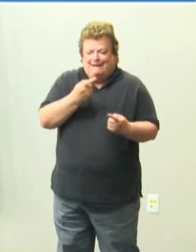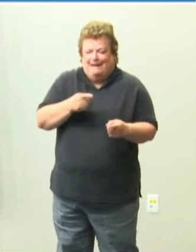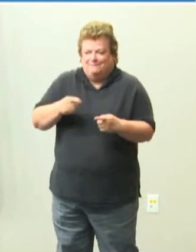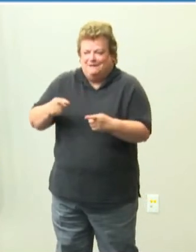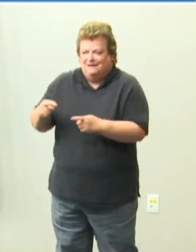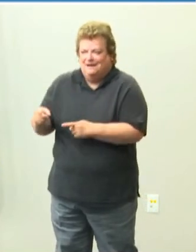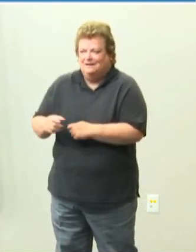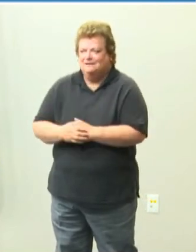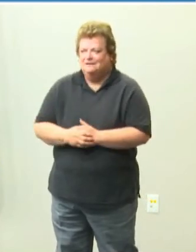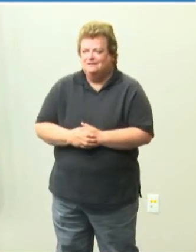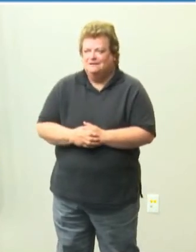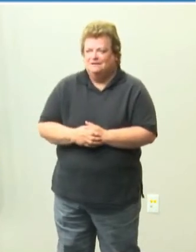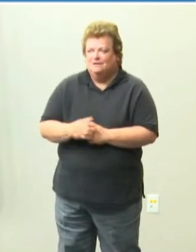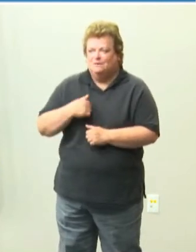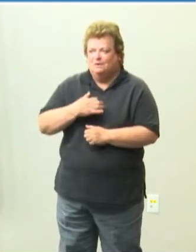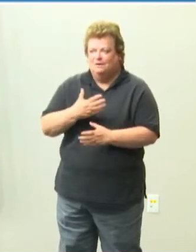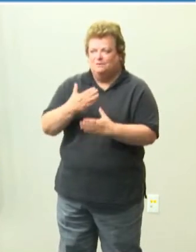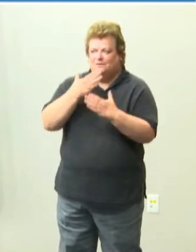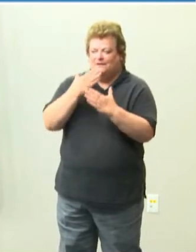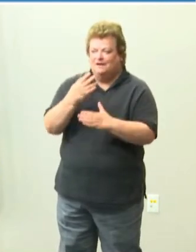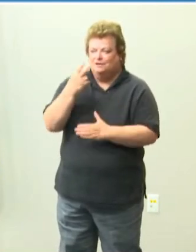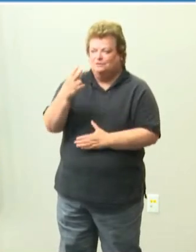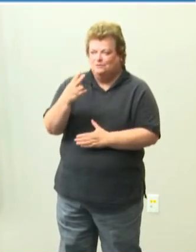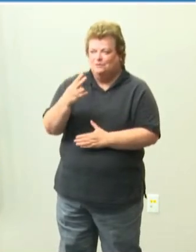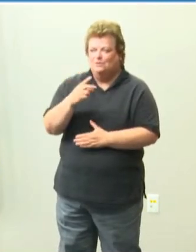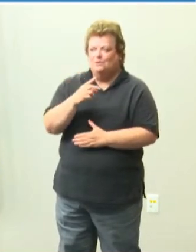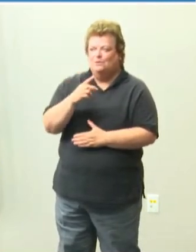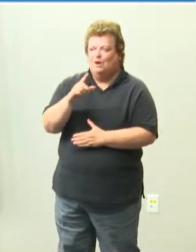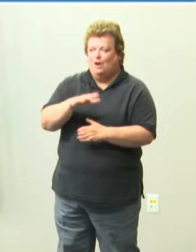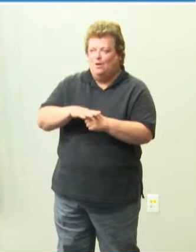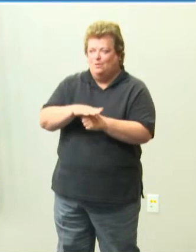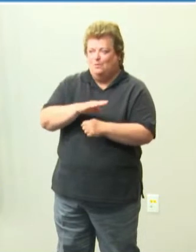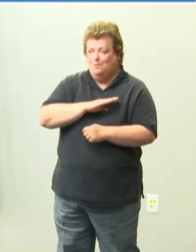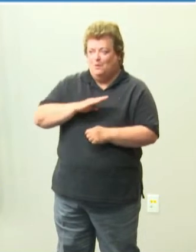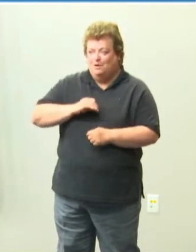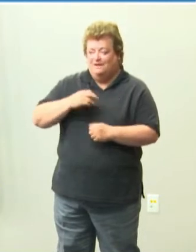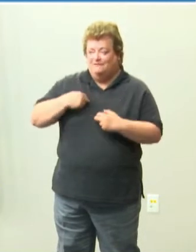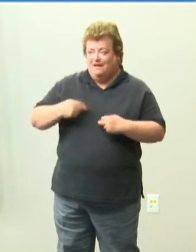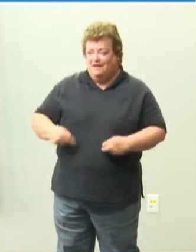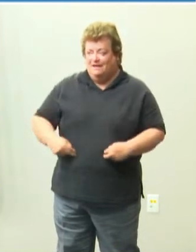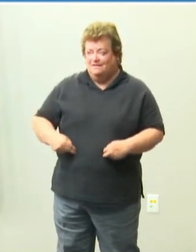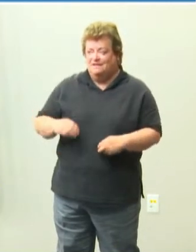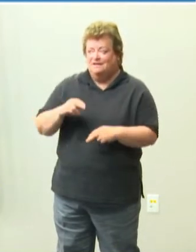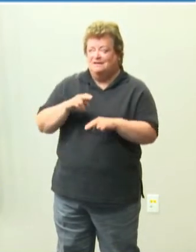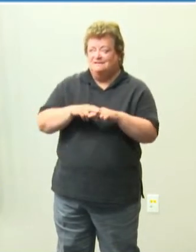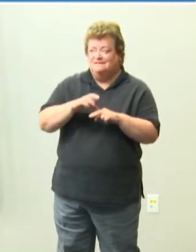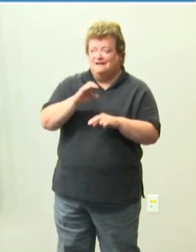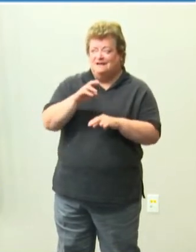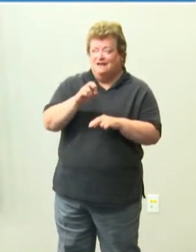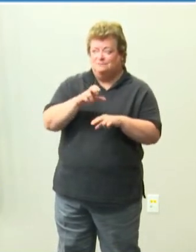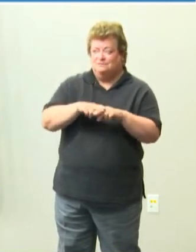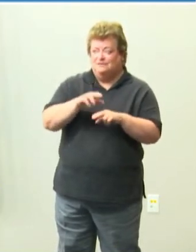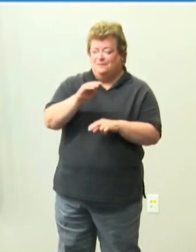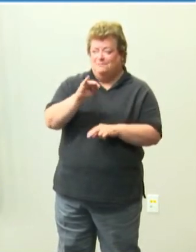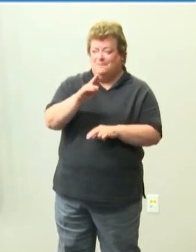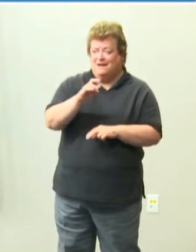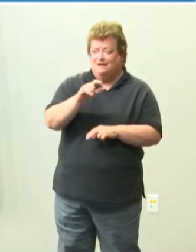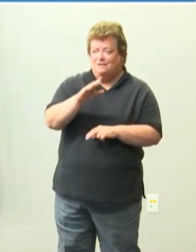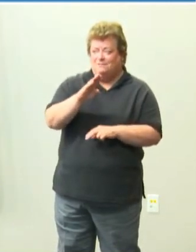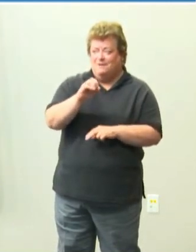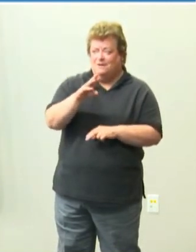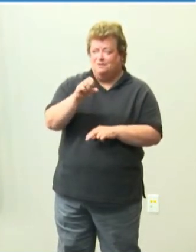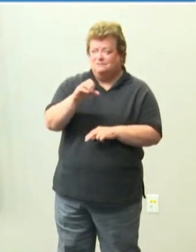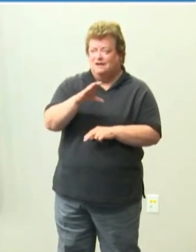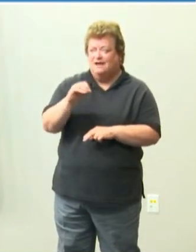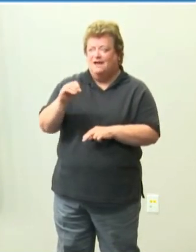acknowledge and thank two members of our local Board of Health who are here with us today, City Council Chair James Michael Bowers and County Commissioner